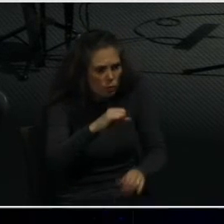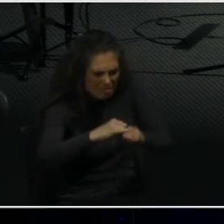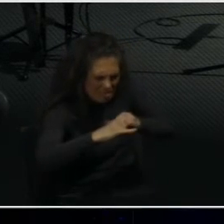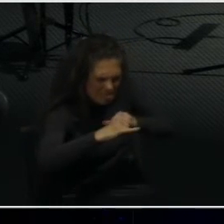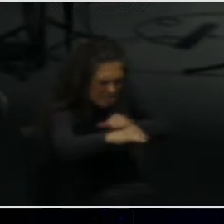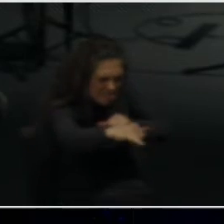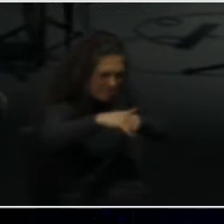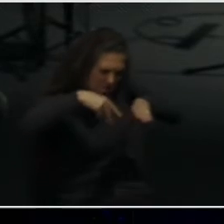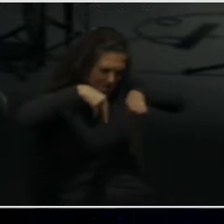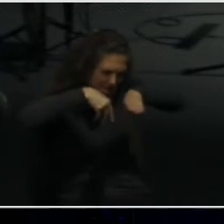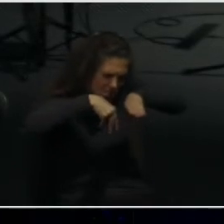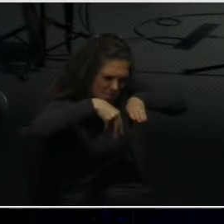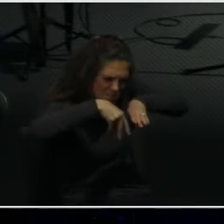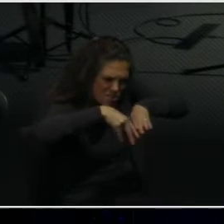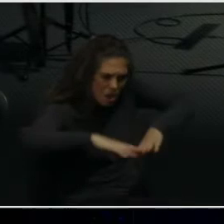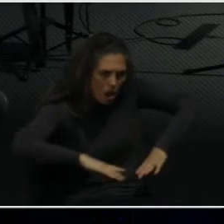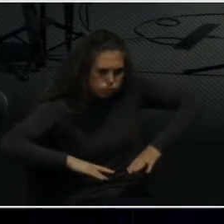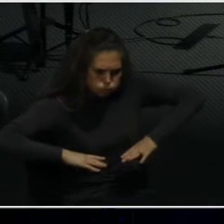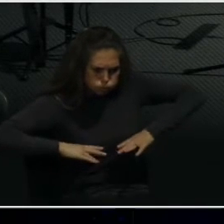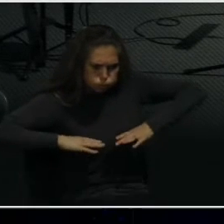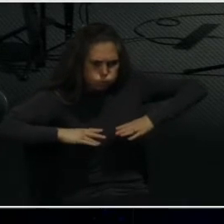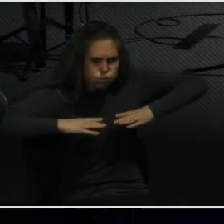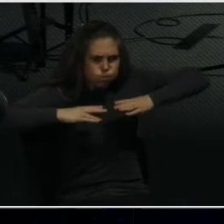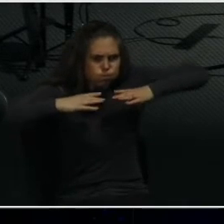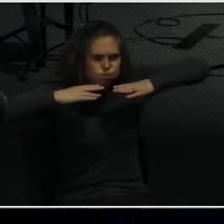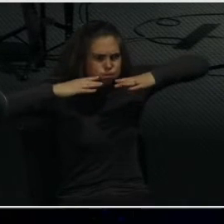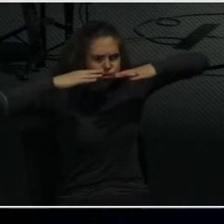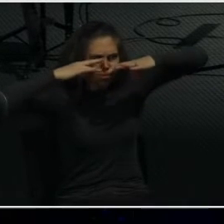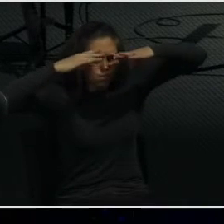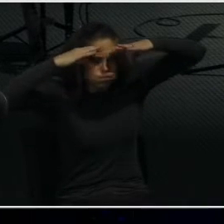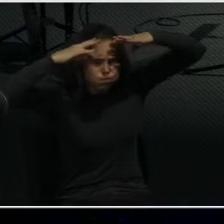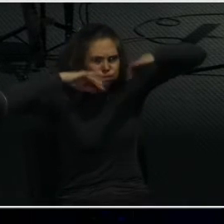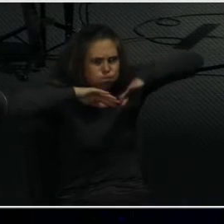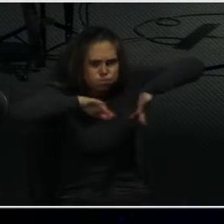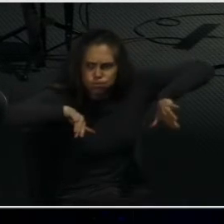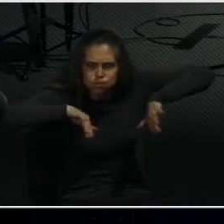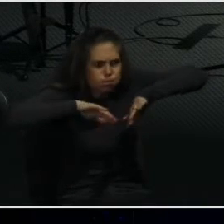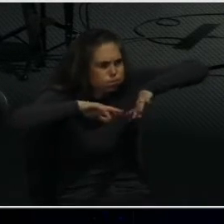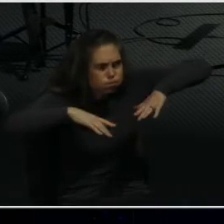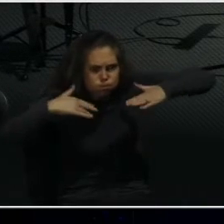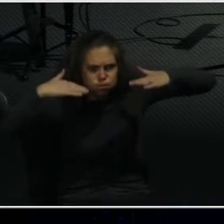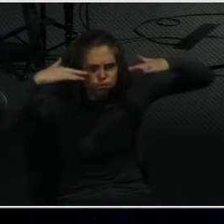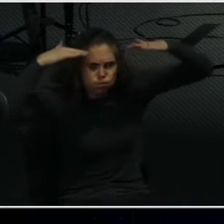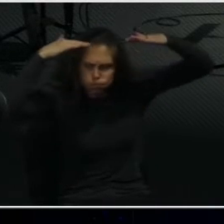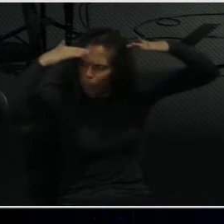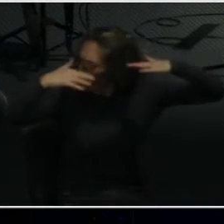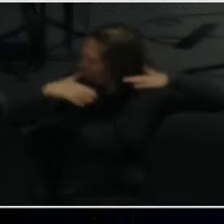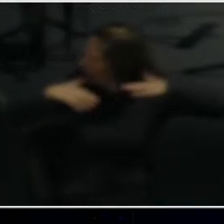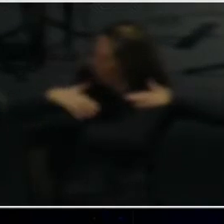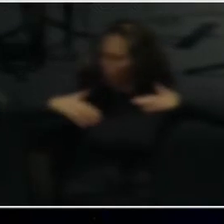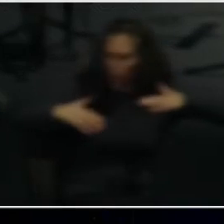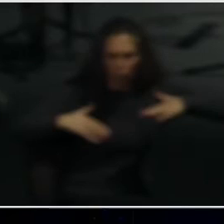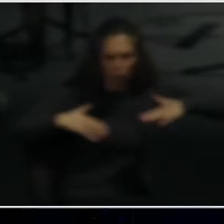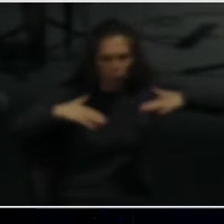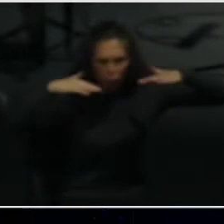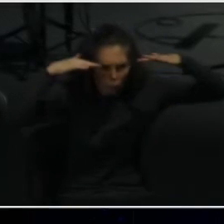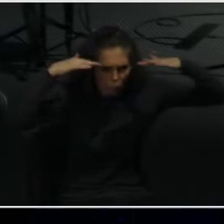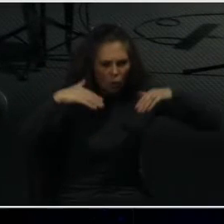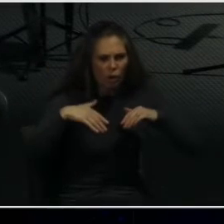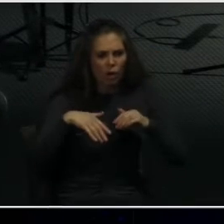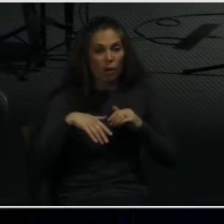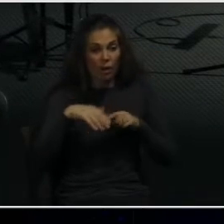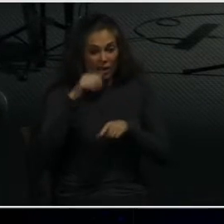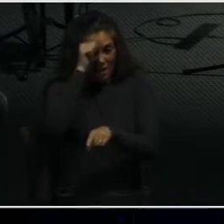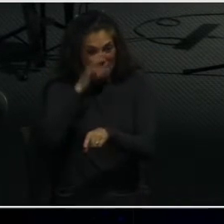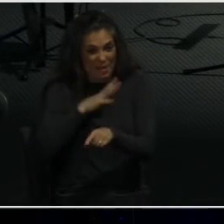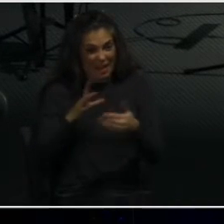he led me back to the bank of the river, and as I went back, I saw on the bank of the river very many trees on the one side